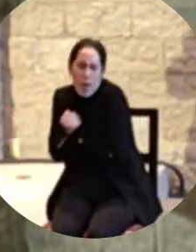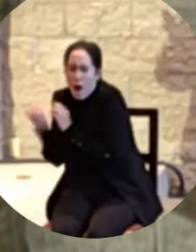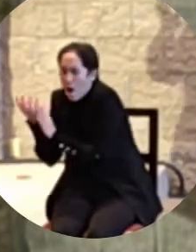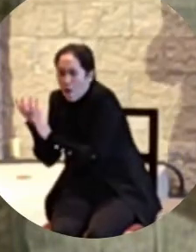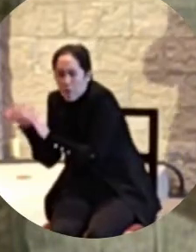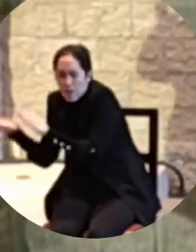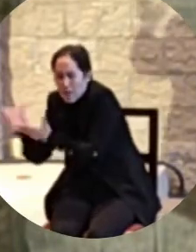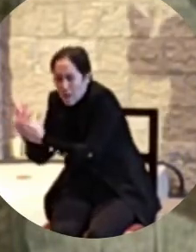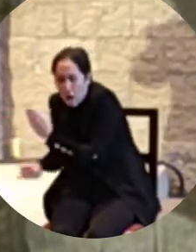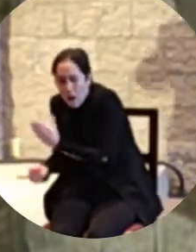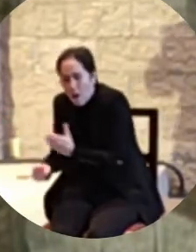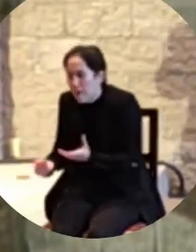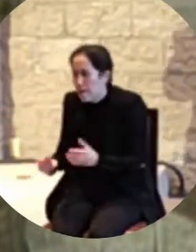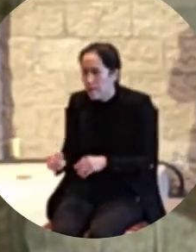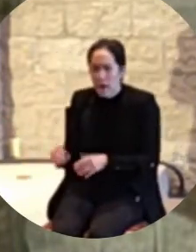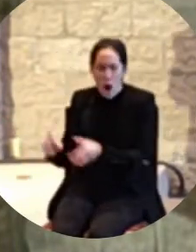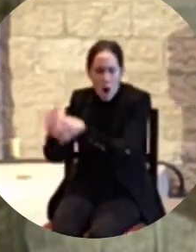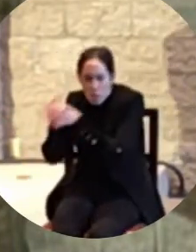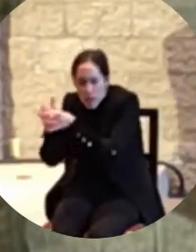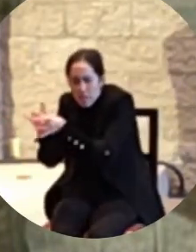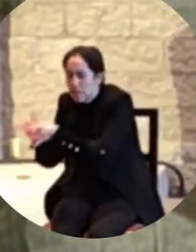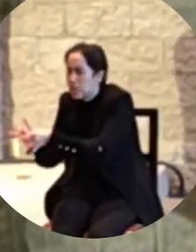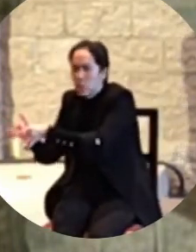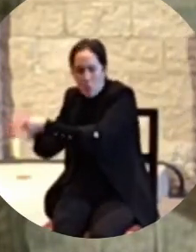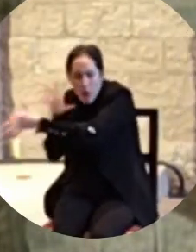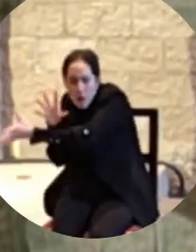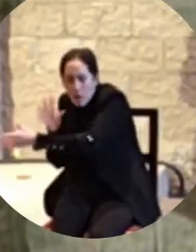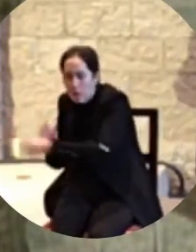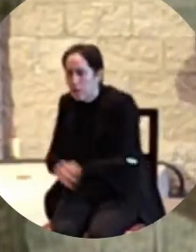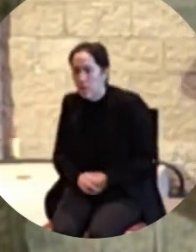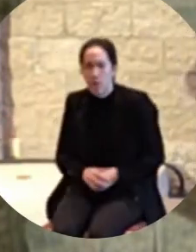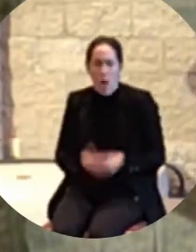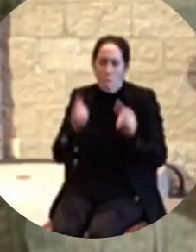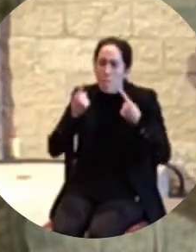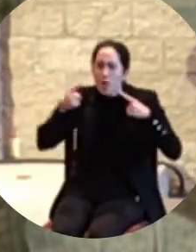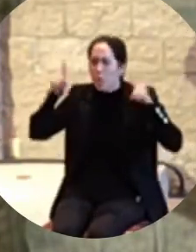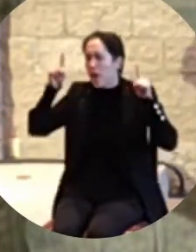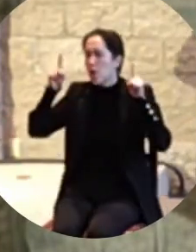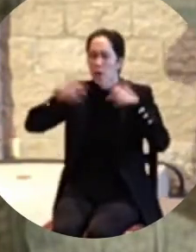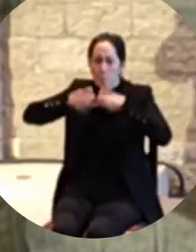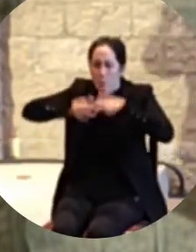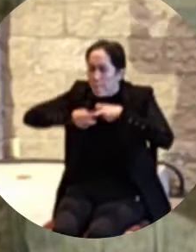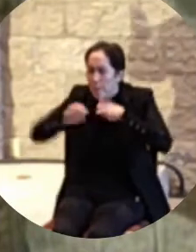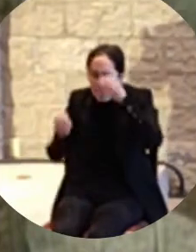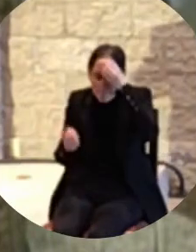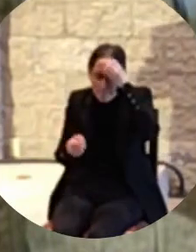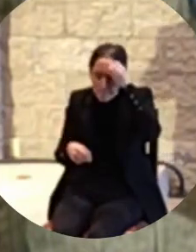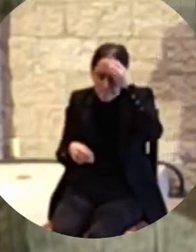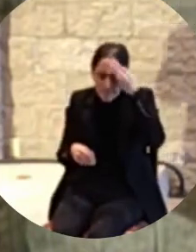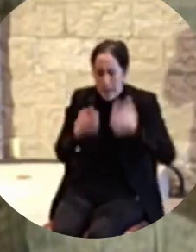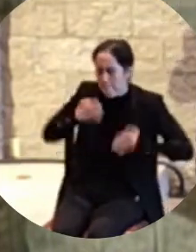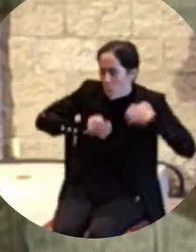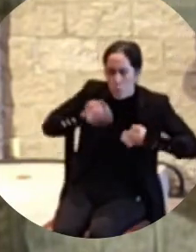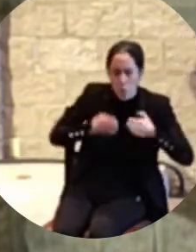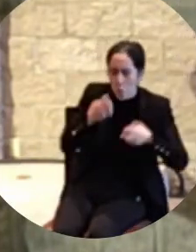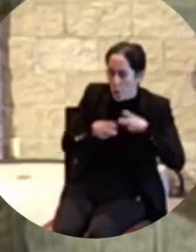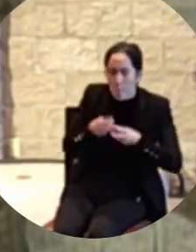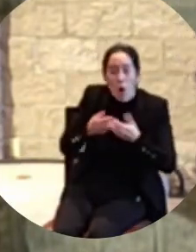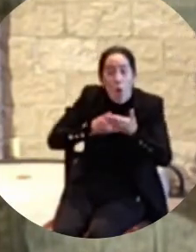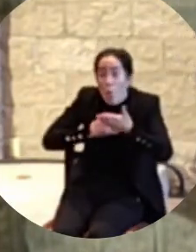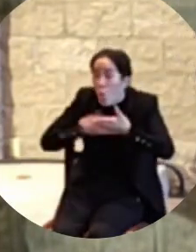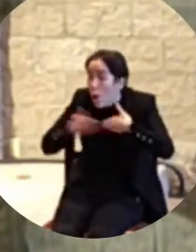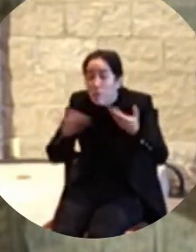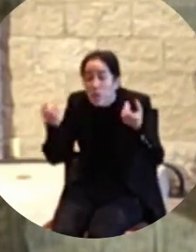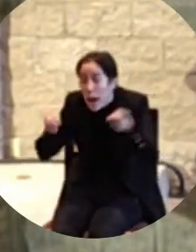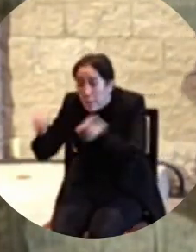it's a death of the ending of a relationship, if it's prosperity problems, if it's emotional problems, we